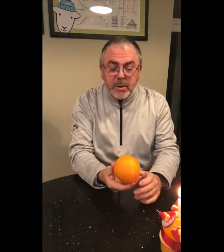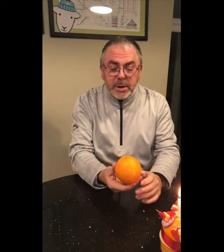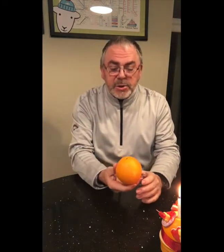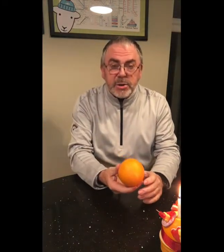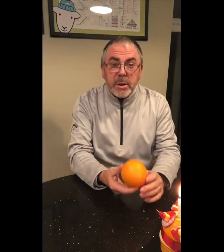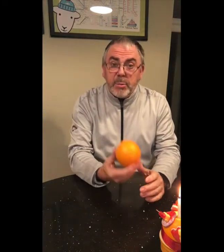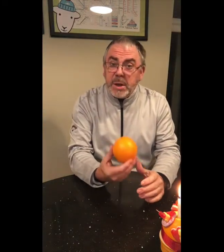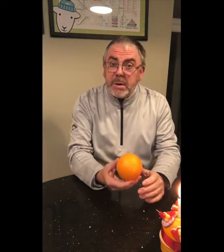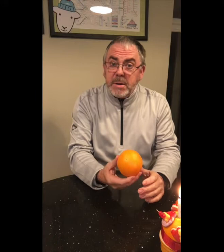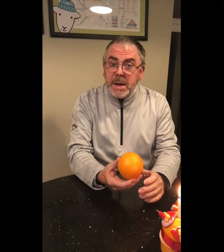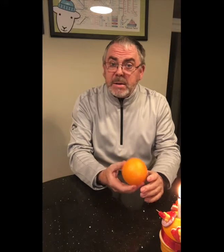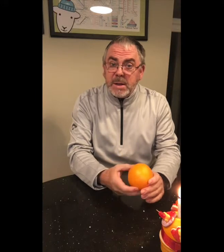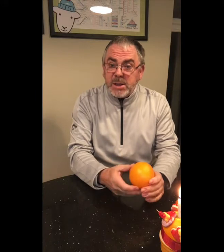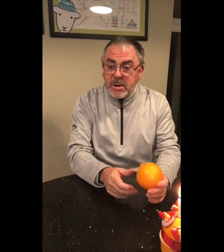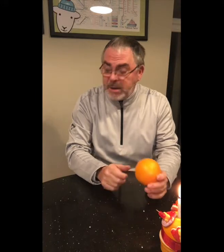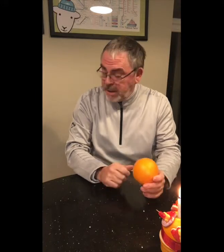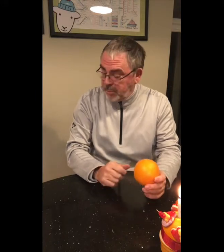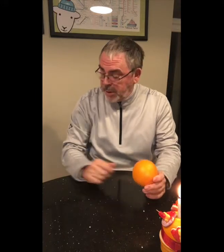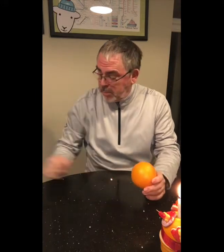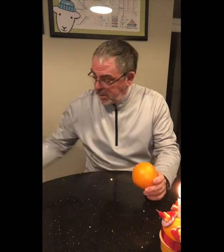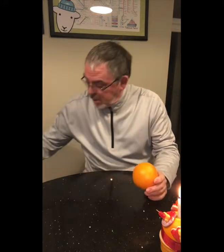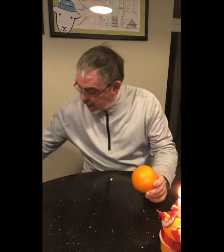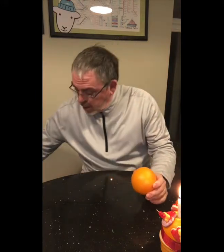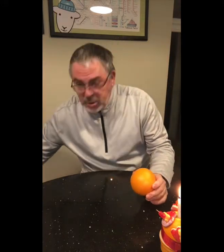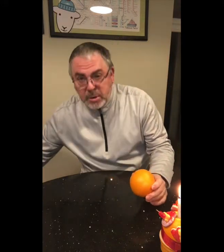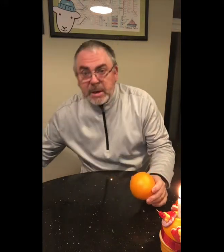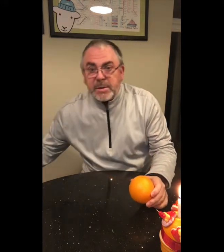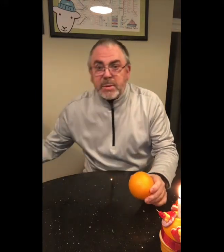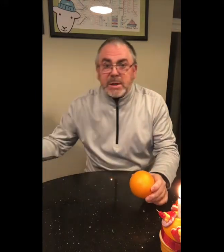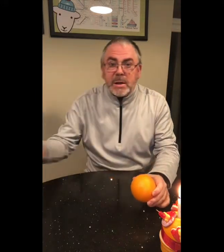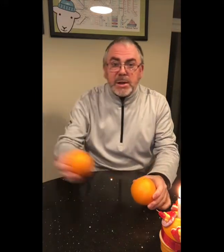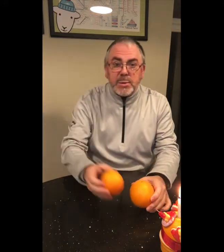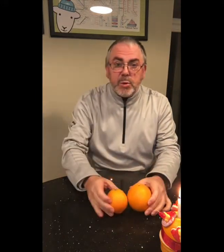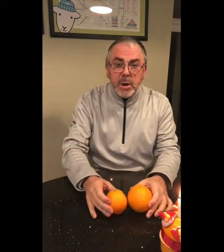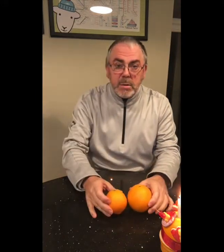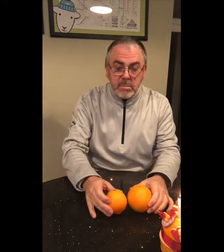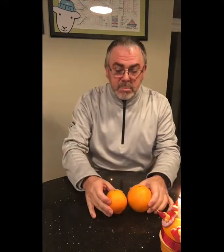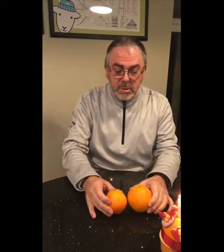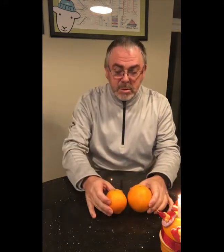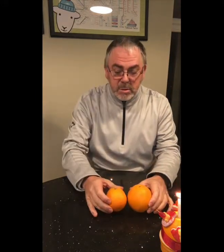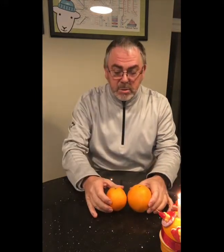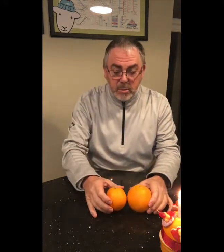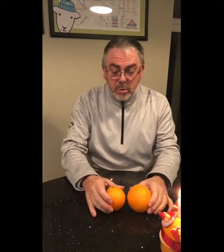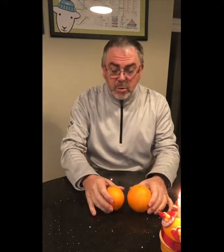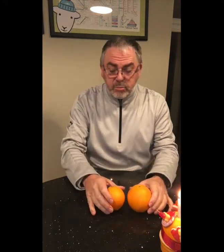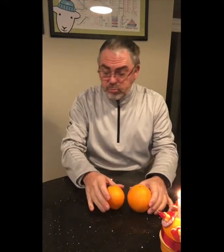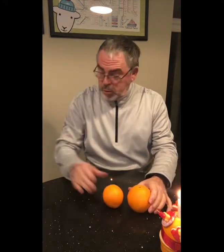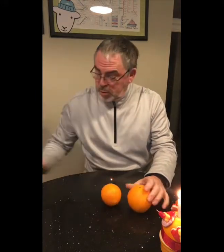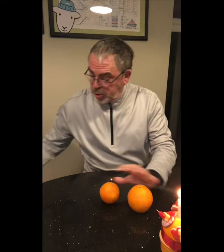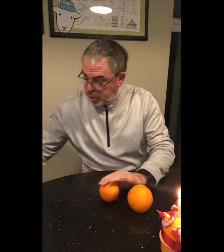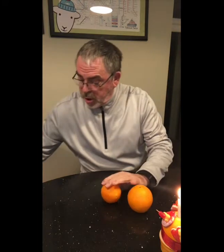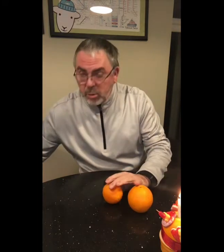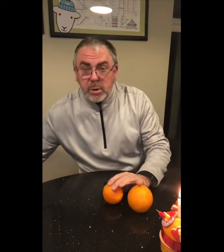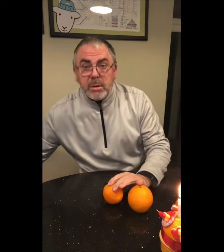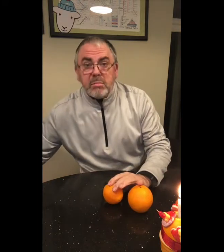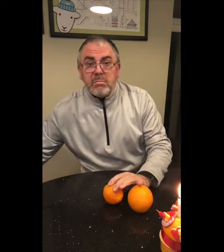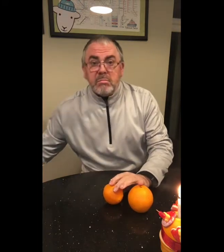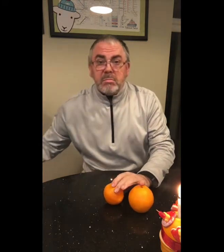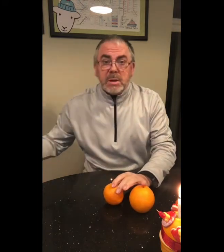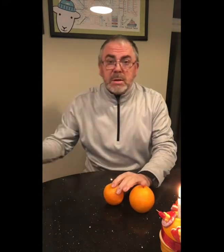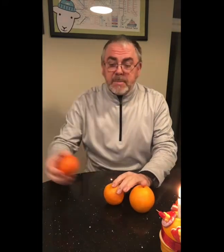big orange, but you don't necessarily need a big one. You could have something slightly smaller, or you could just go